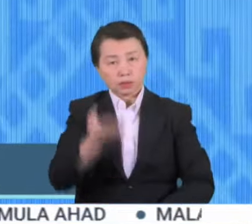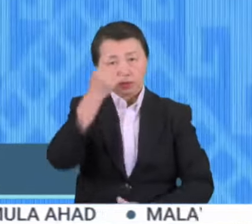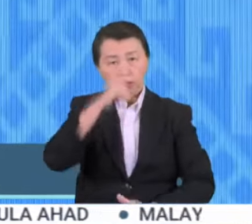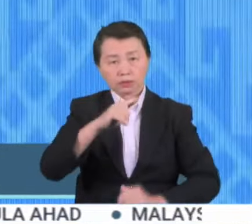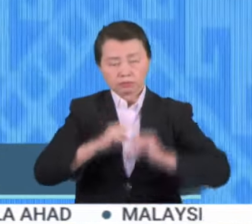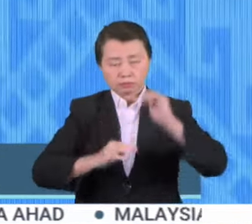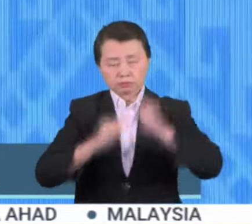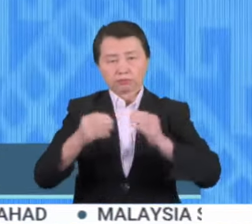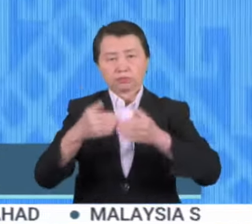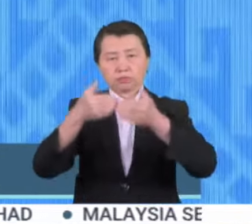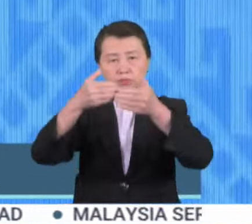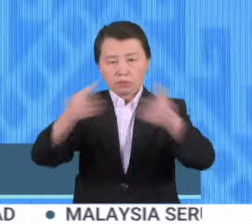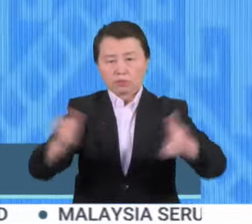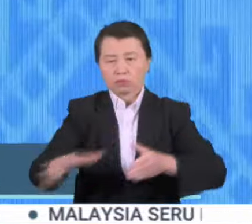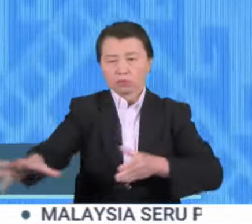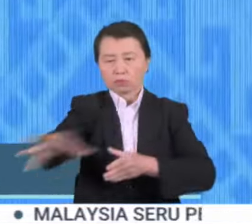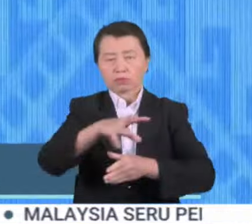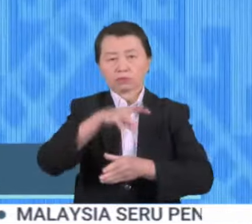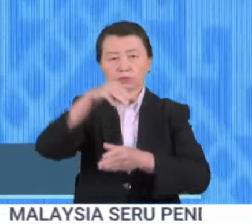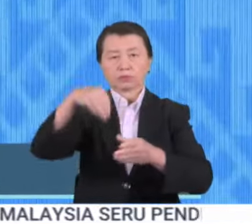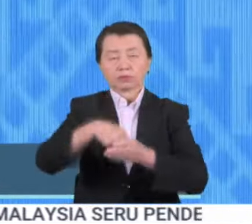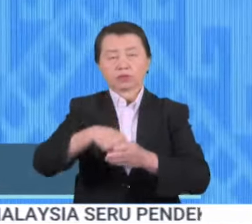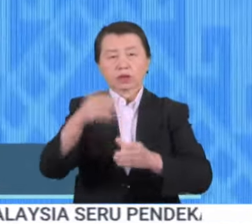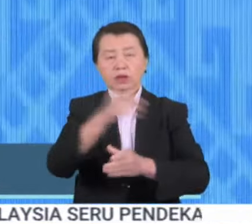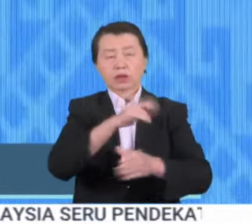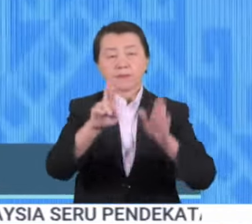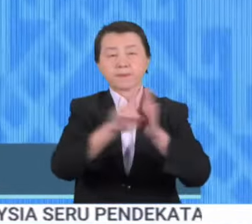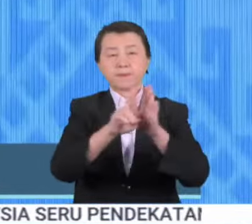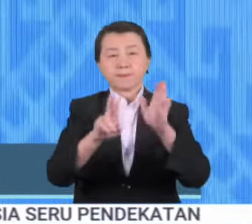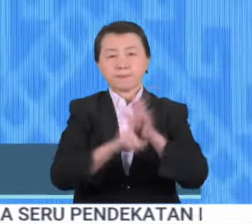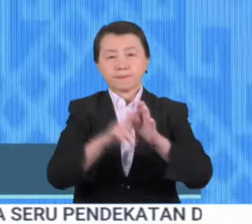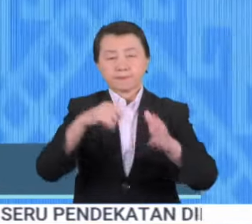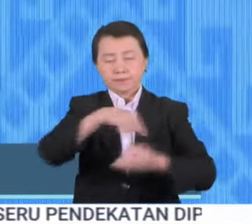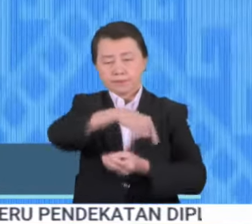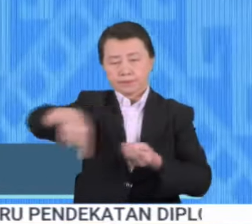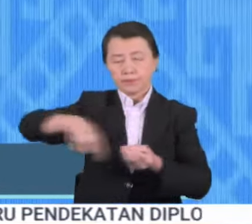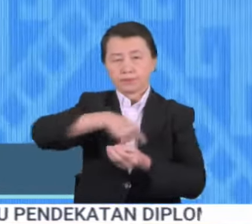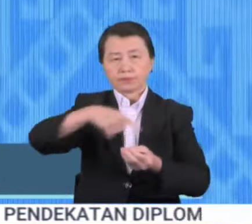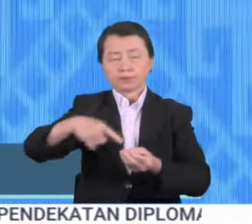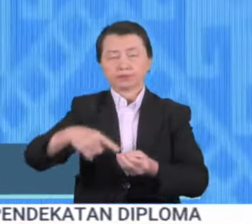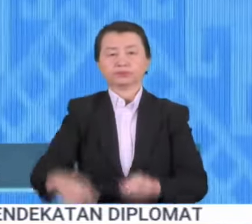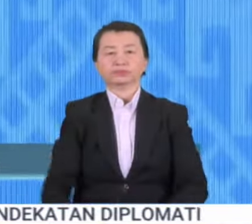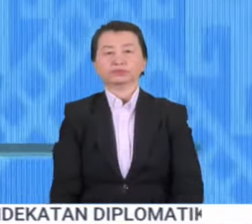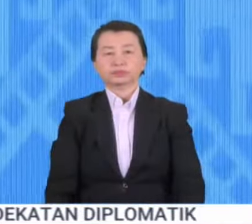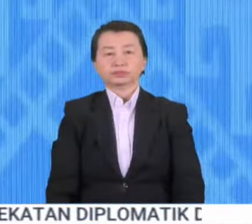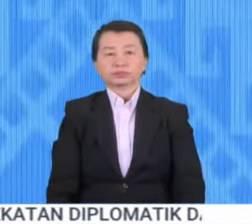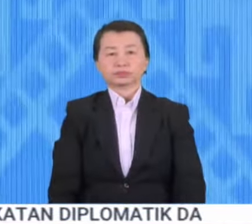building an open, inclusive, and rules-based regional architecture.